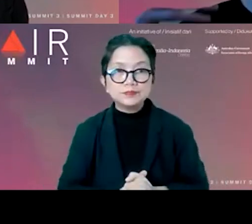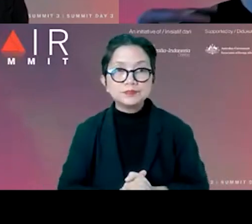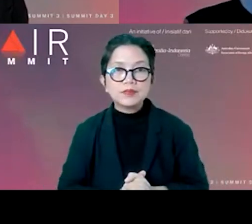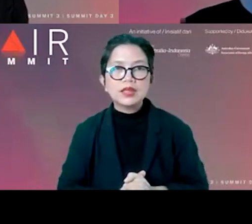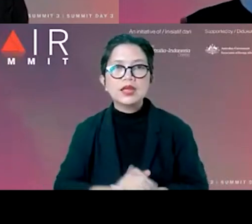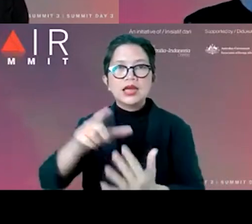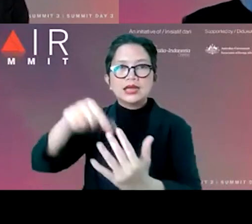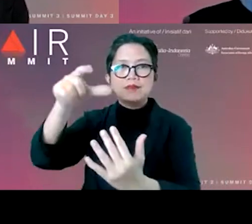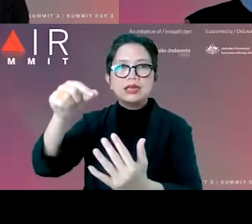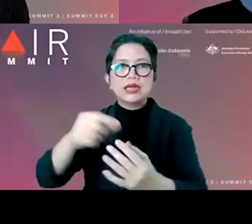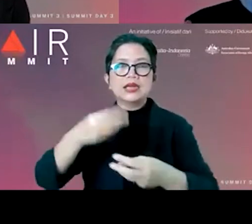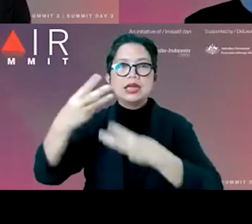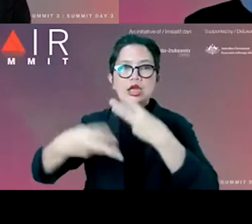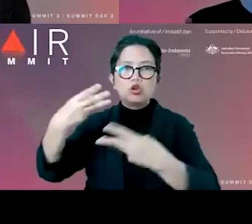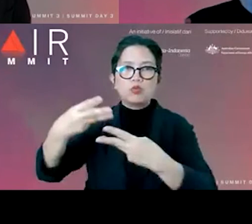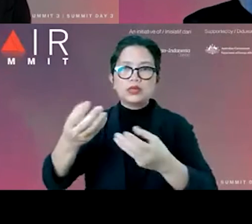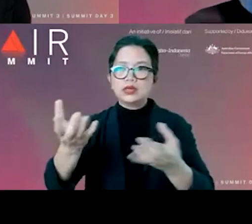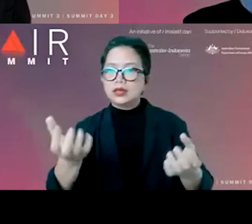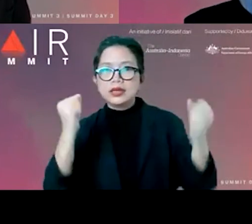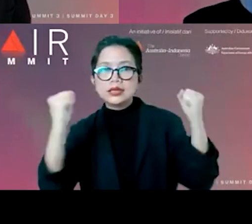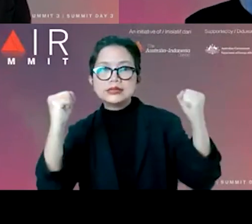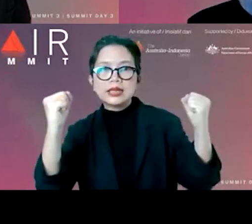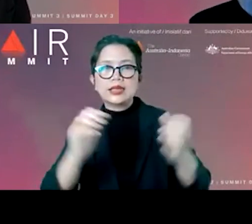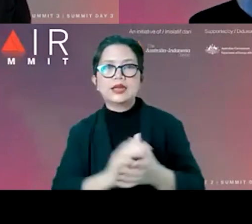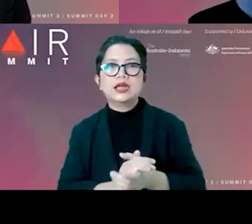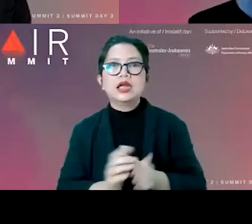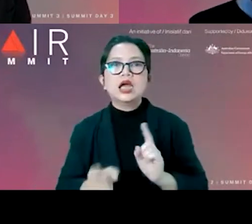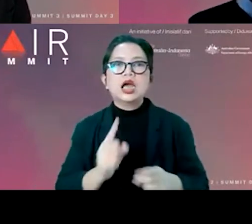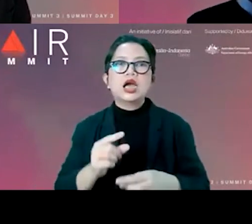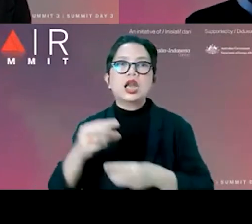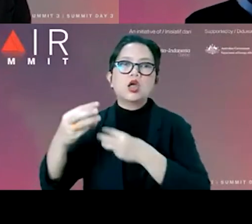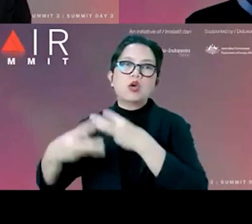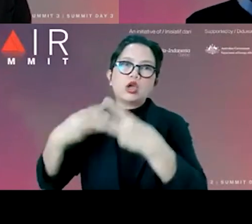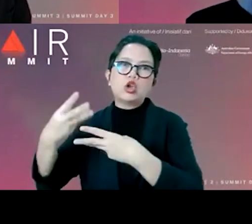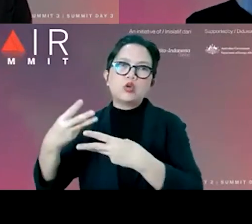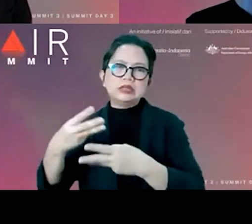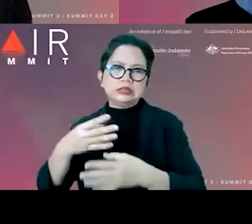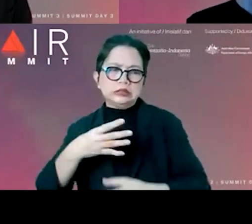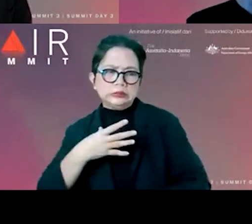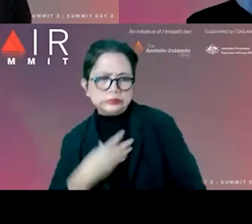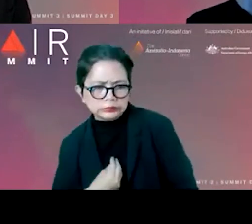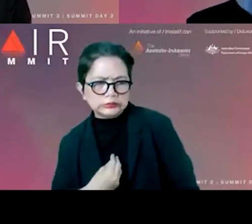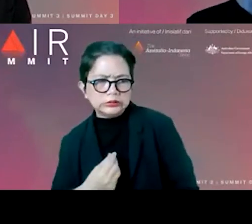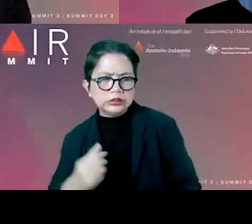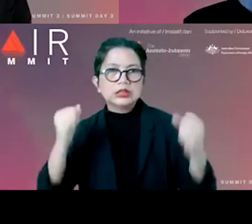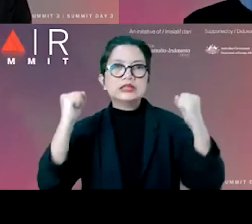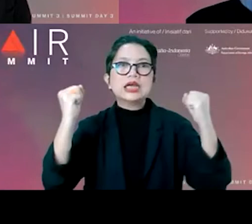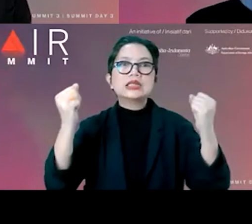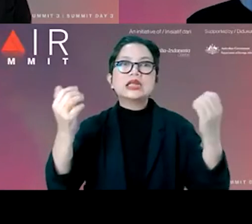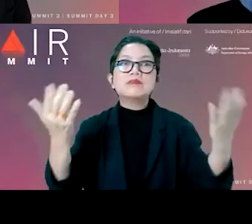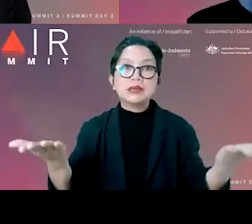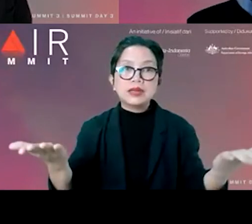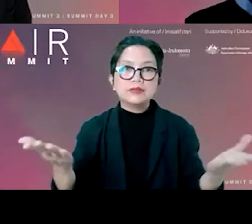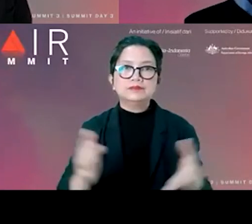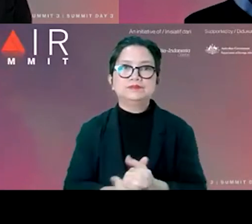then in turn, there's repercussions for health, and so it's even more complicated than what we